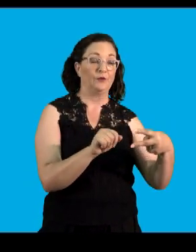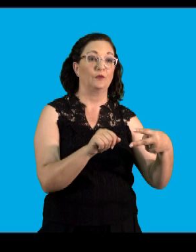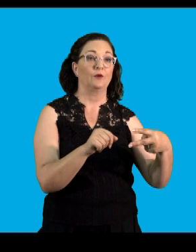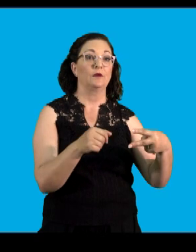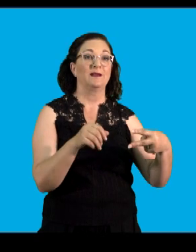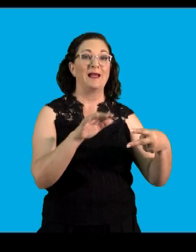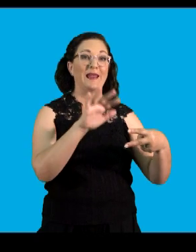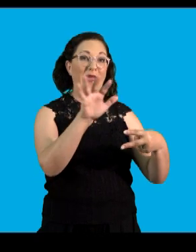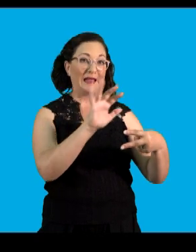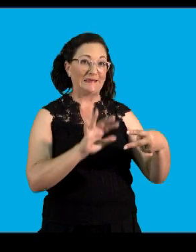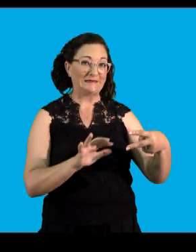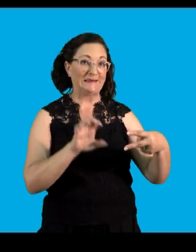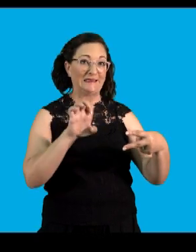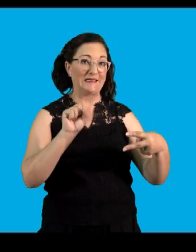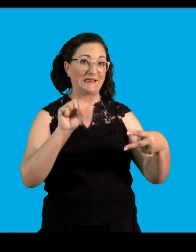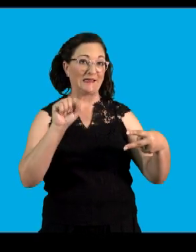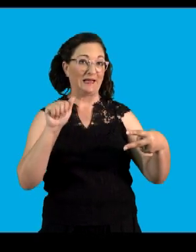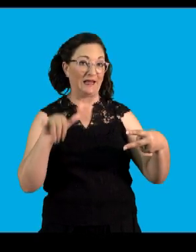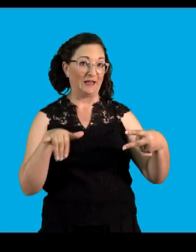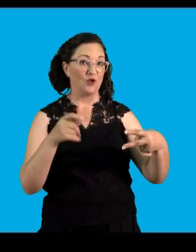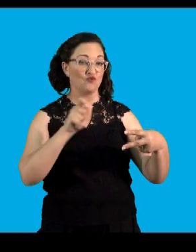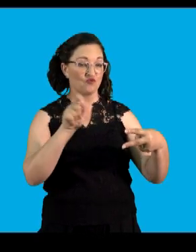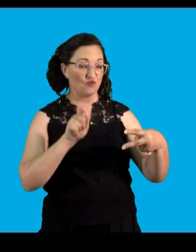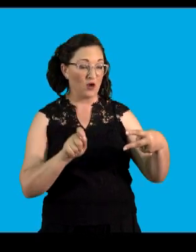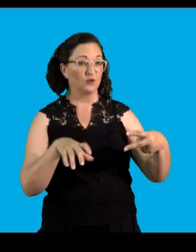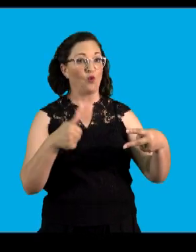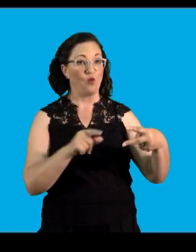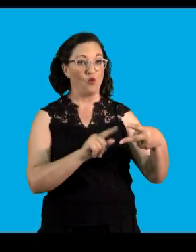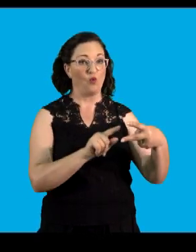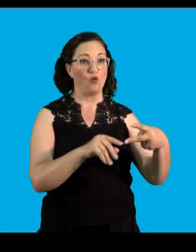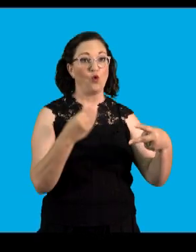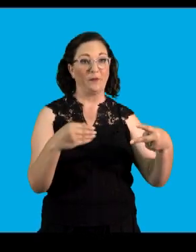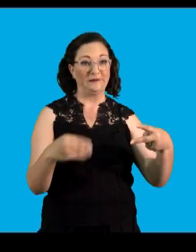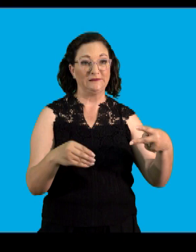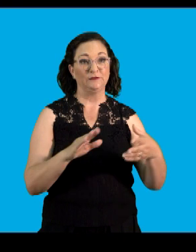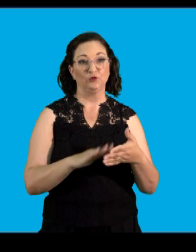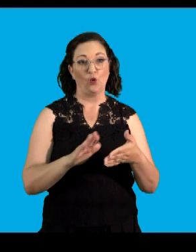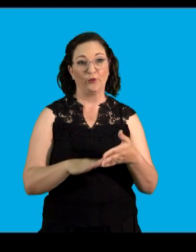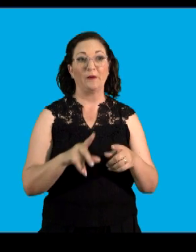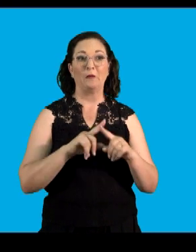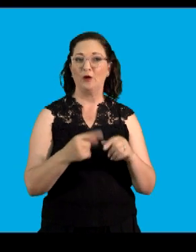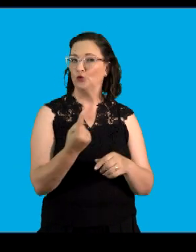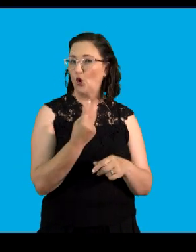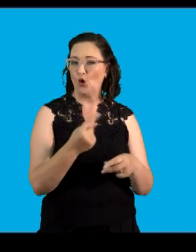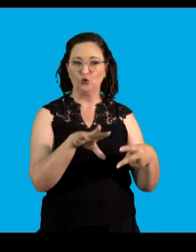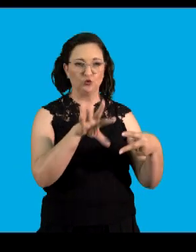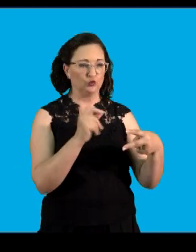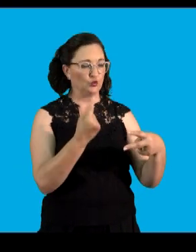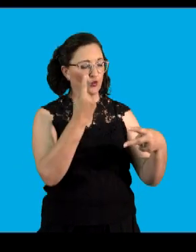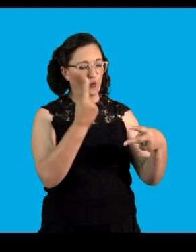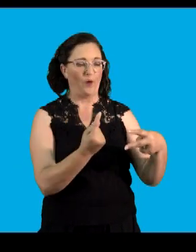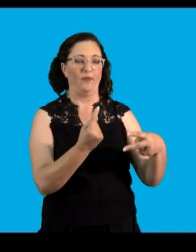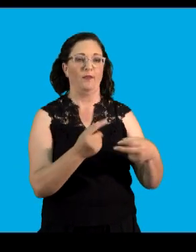business environment. Then there's going to be an essay on business operations. So you have to choose only 1 from these